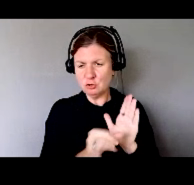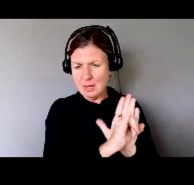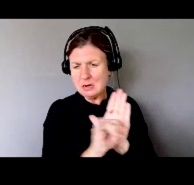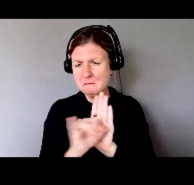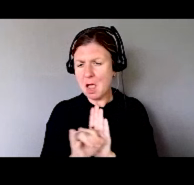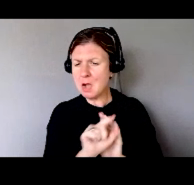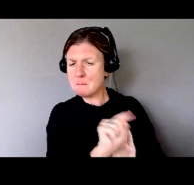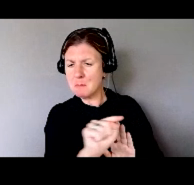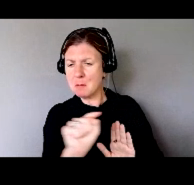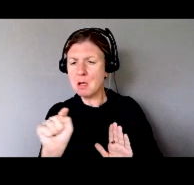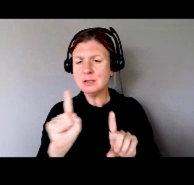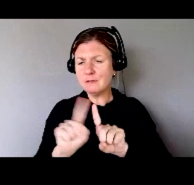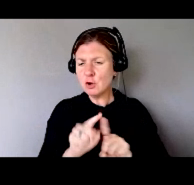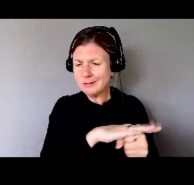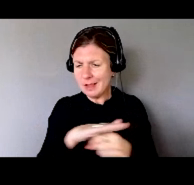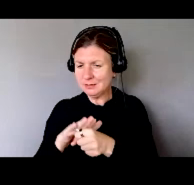will show you on the next slide.